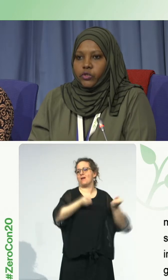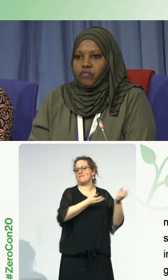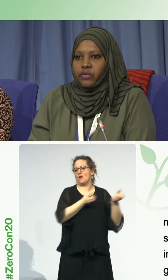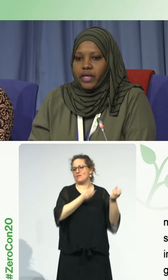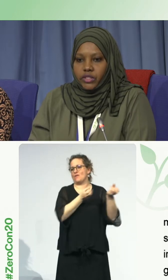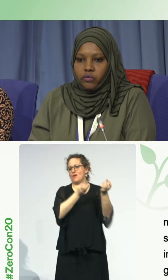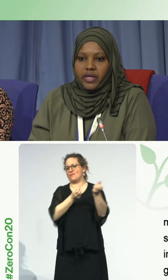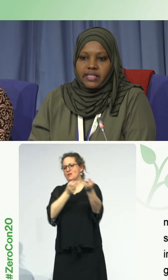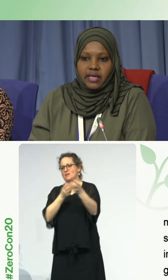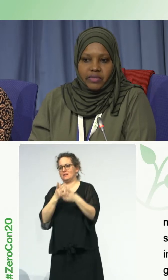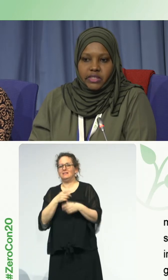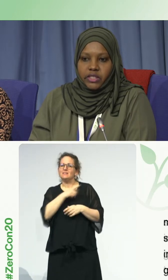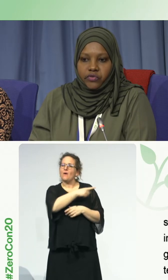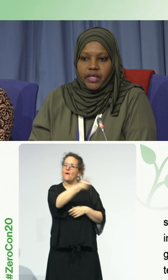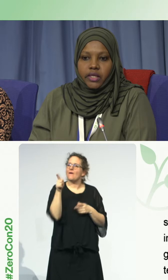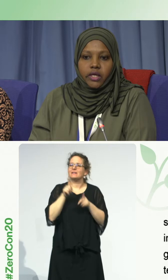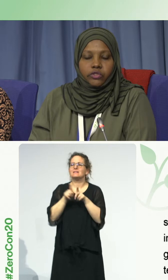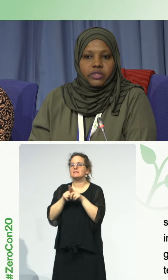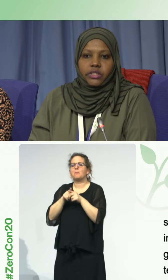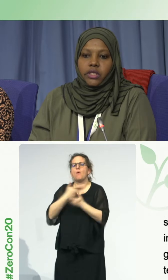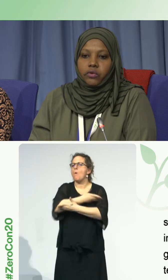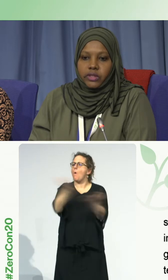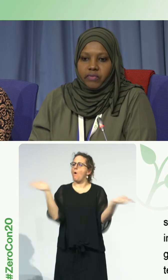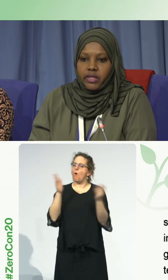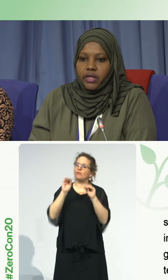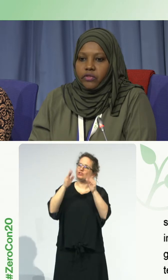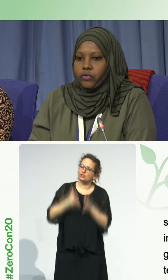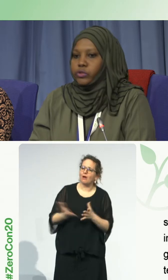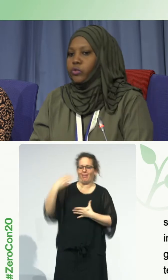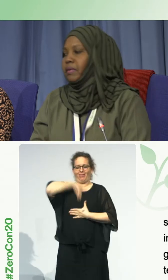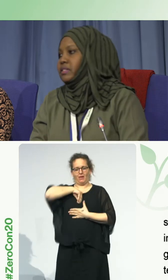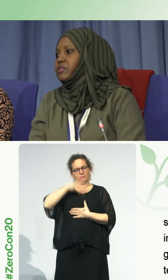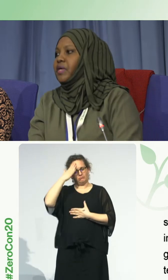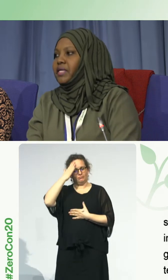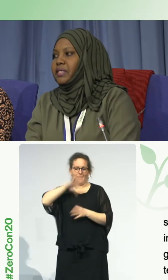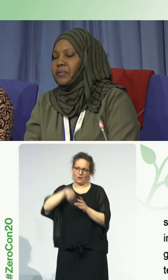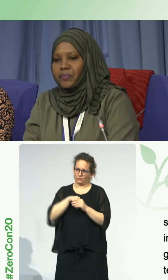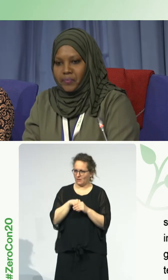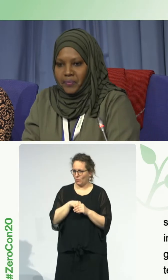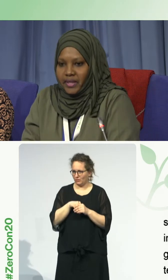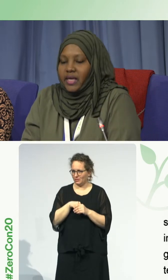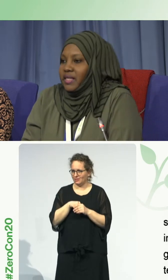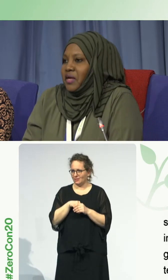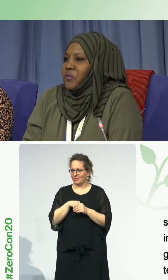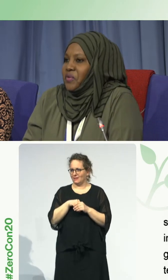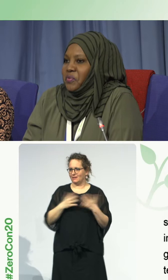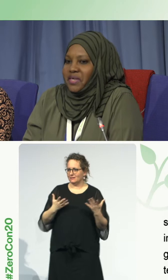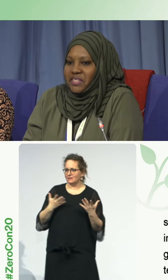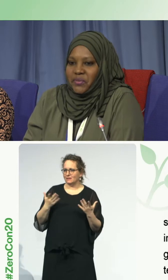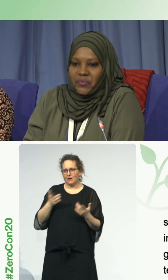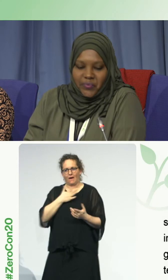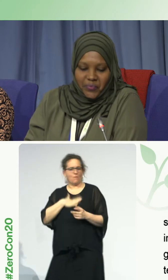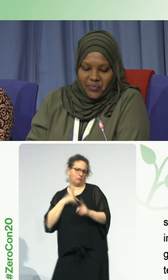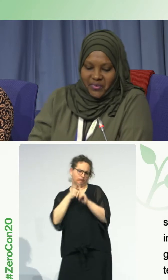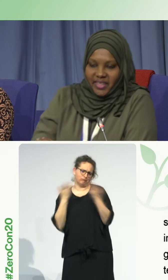the Ministry of Education with in-service teacher training to teach inclusively through school-based training. Thank you very